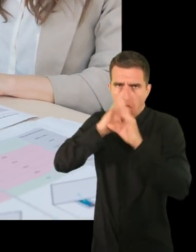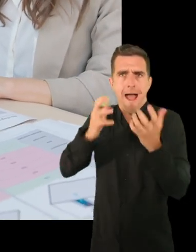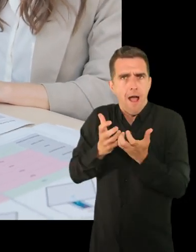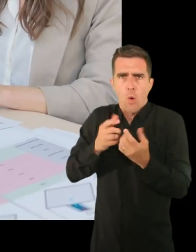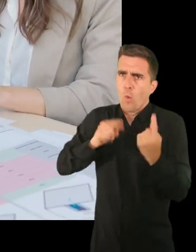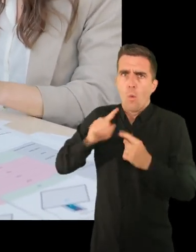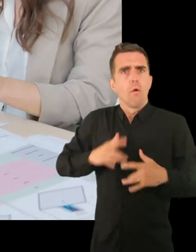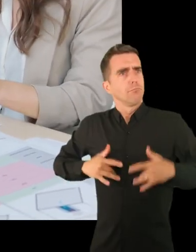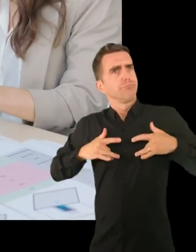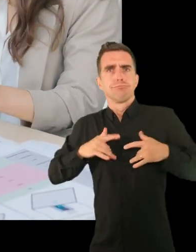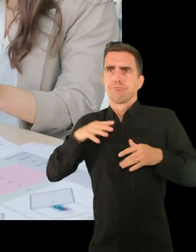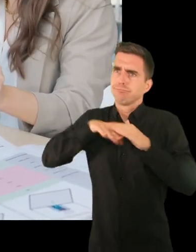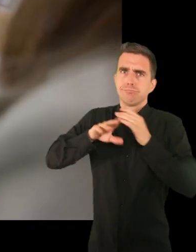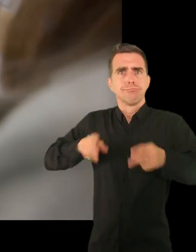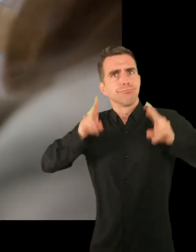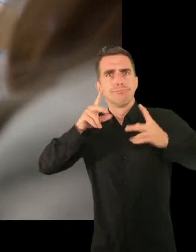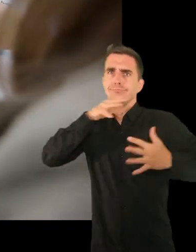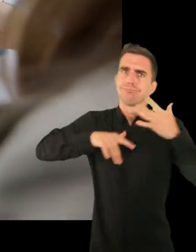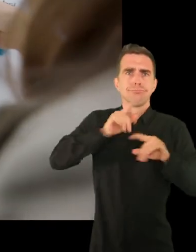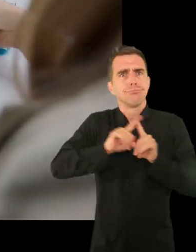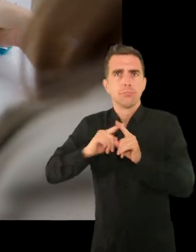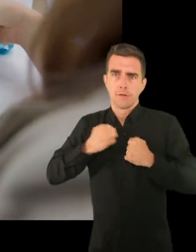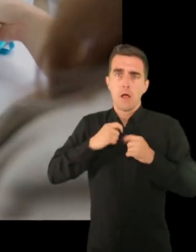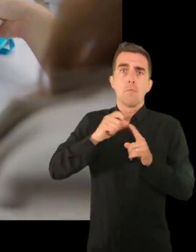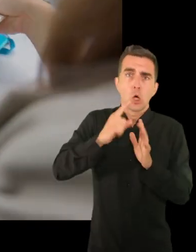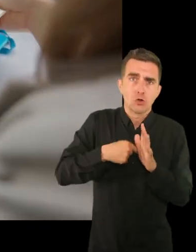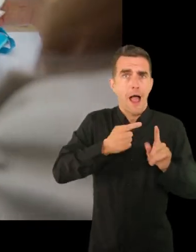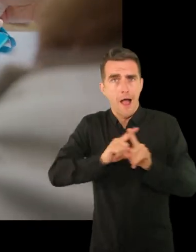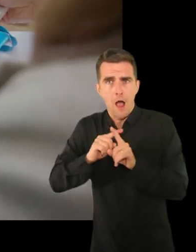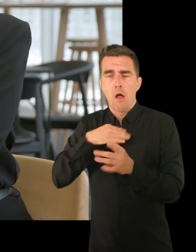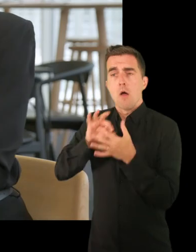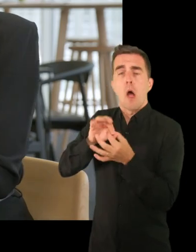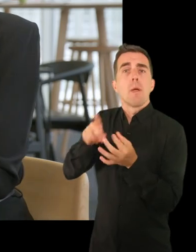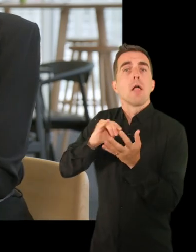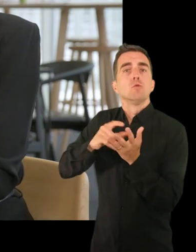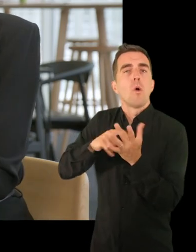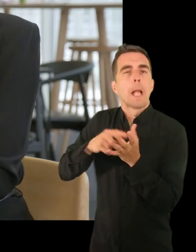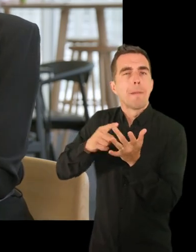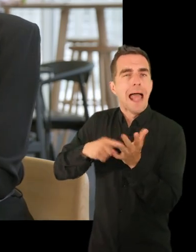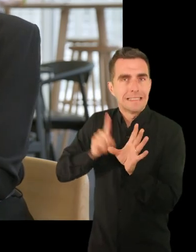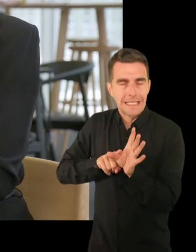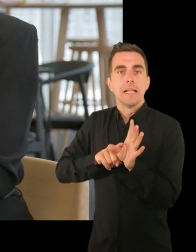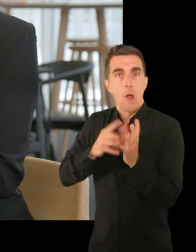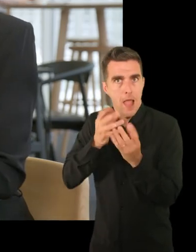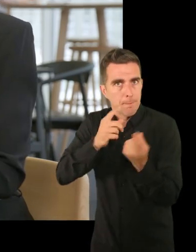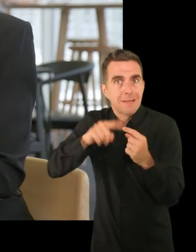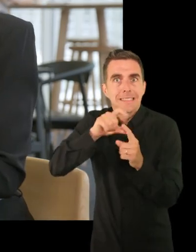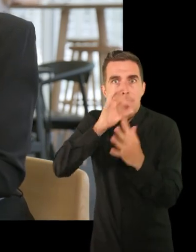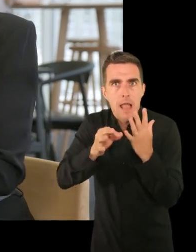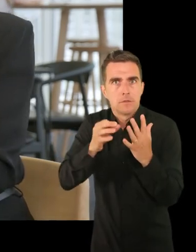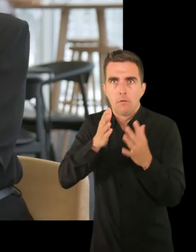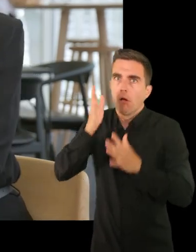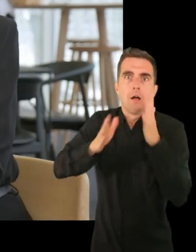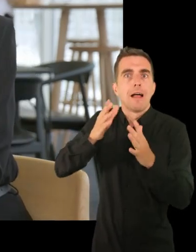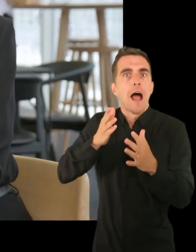people experience the built environment and our projects. Working closely with Sociability, who help disabled people